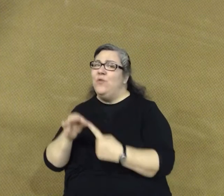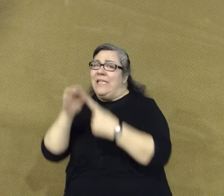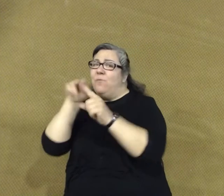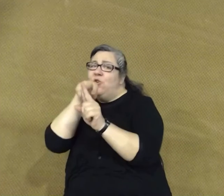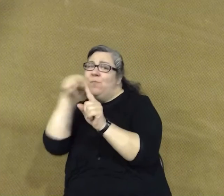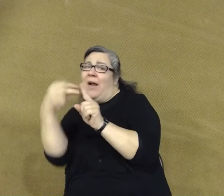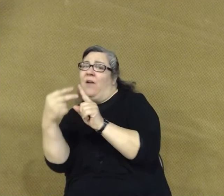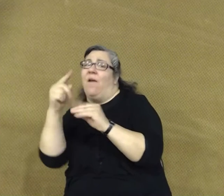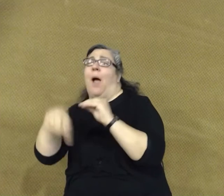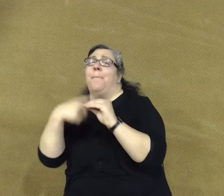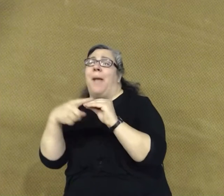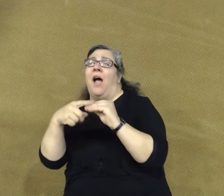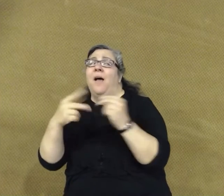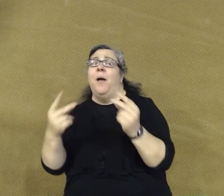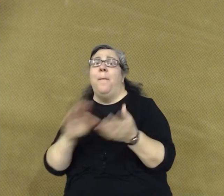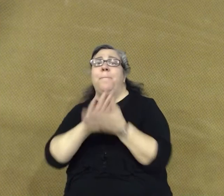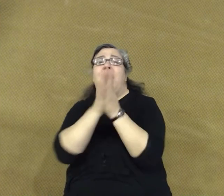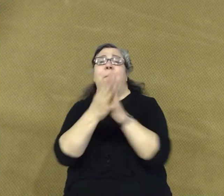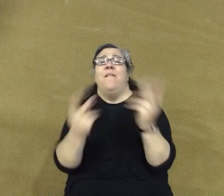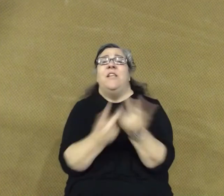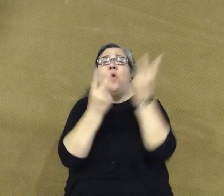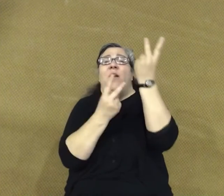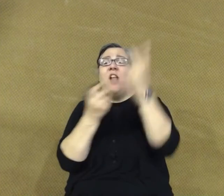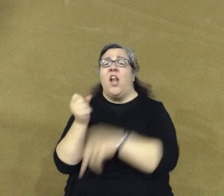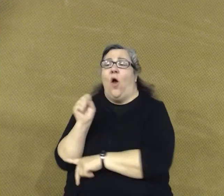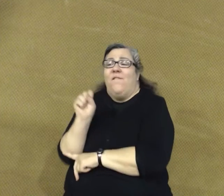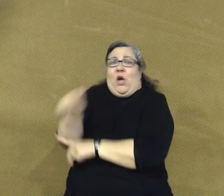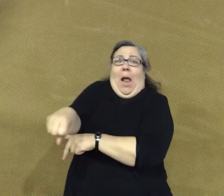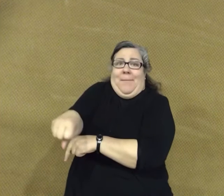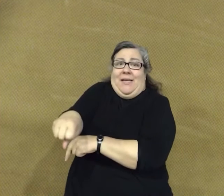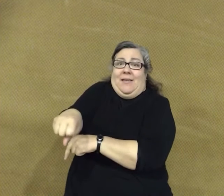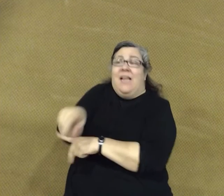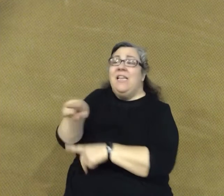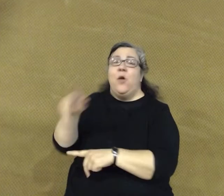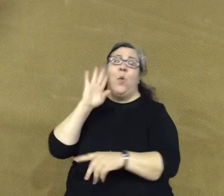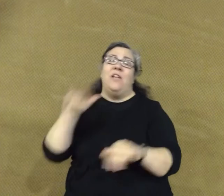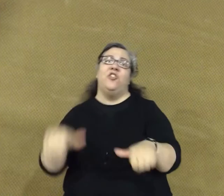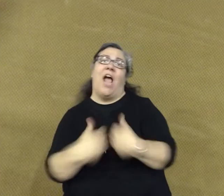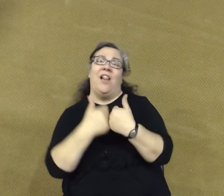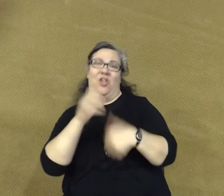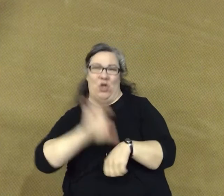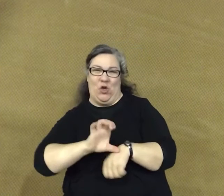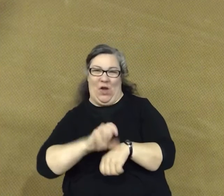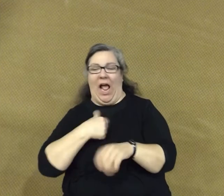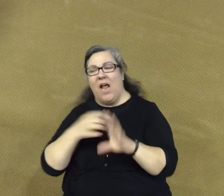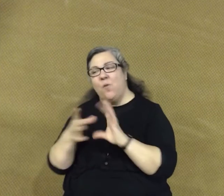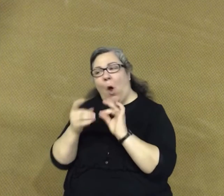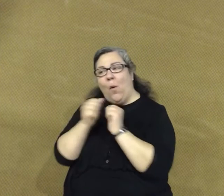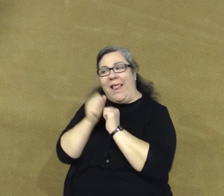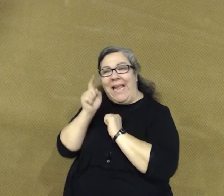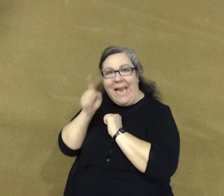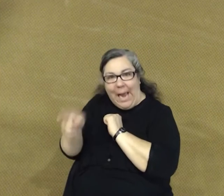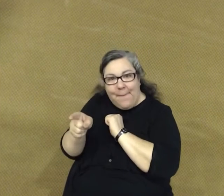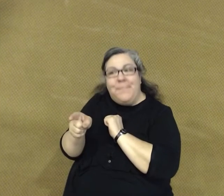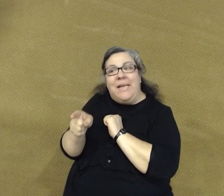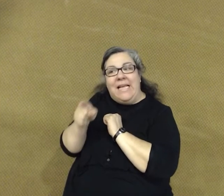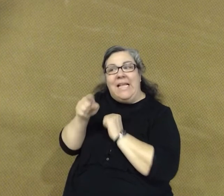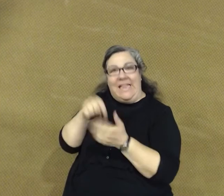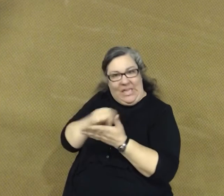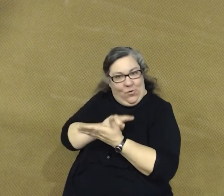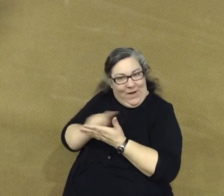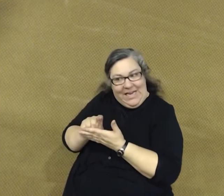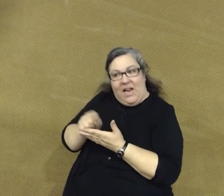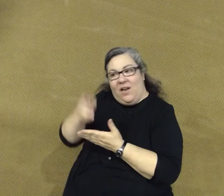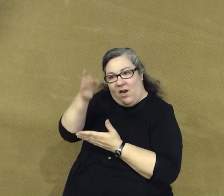and overcoming. And tonight he's going to challenge the church. I spoke with him at length this week. God's going to do something very great for